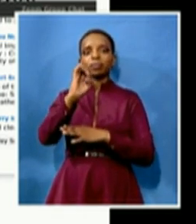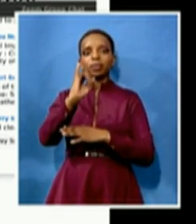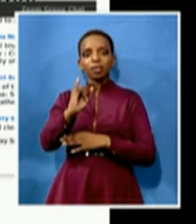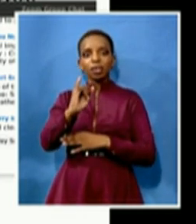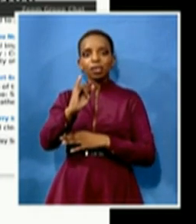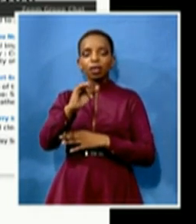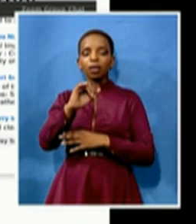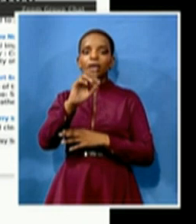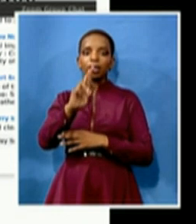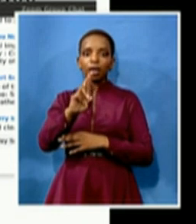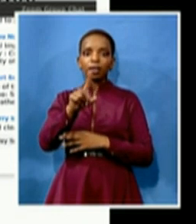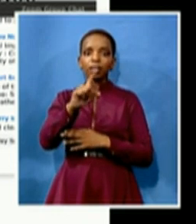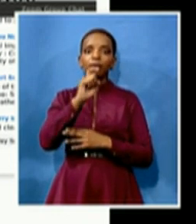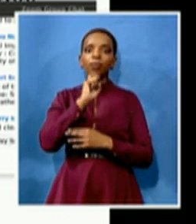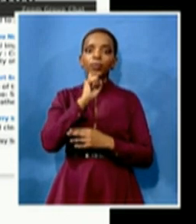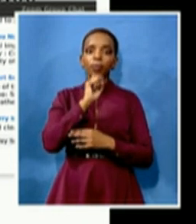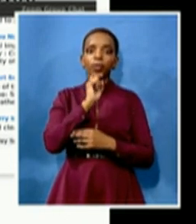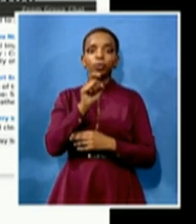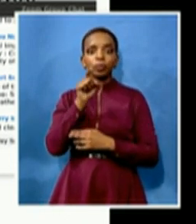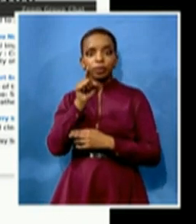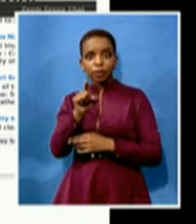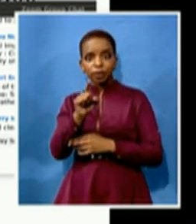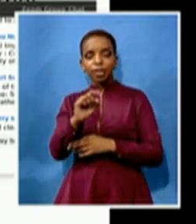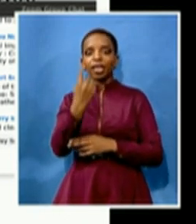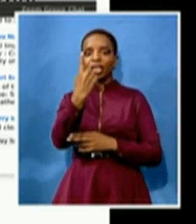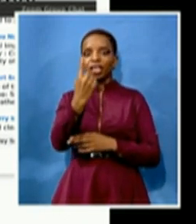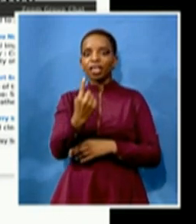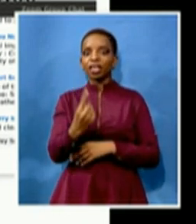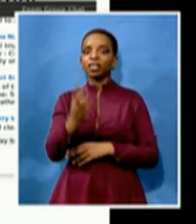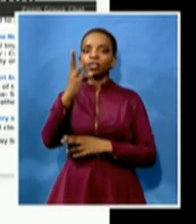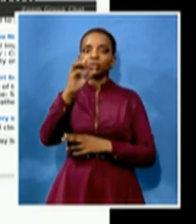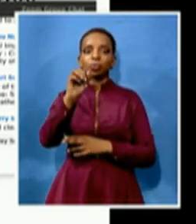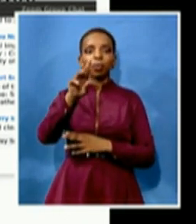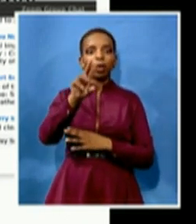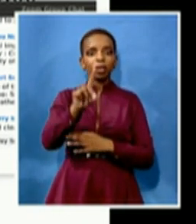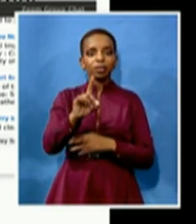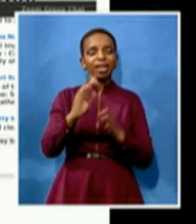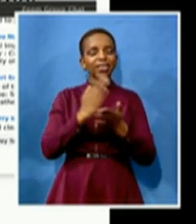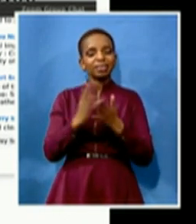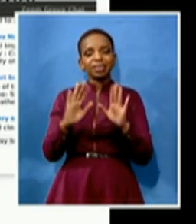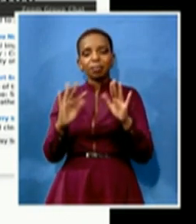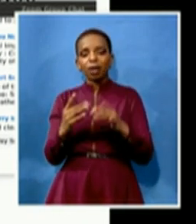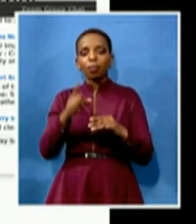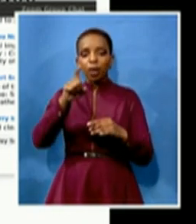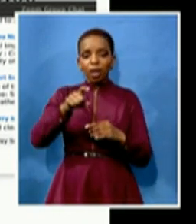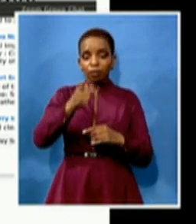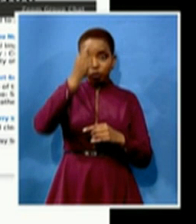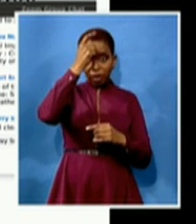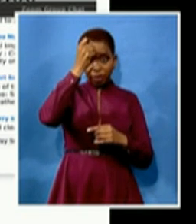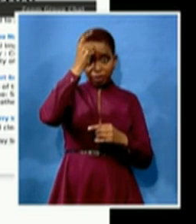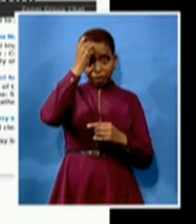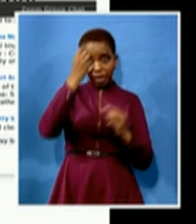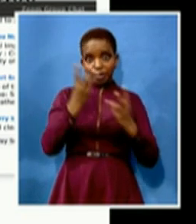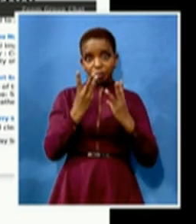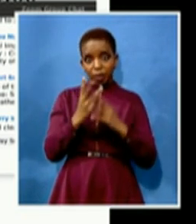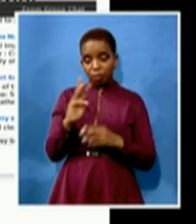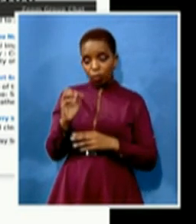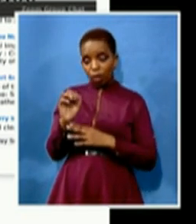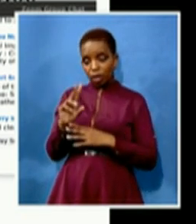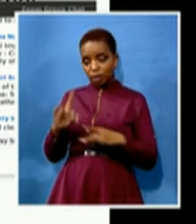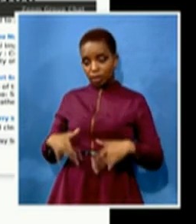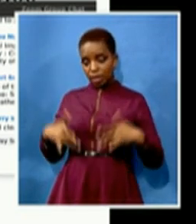We need some way of understanding how people move between wards. And preferably, we want that